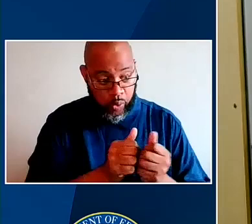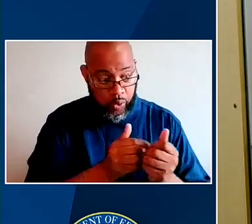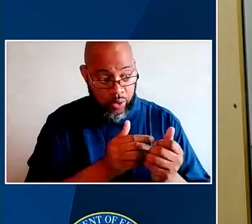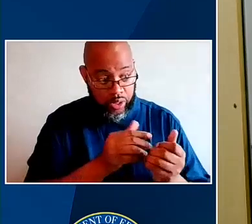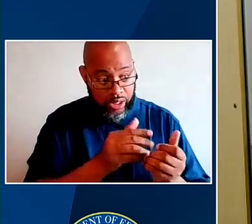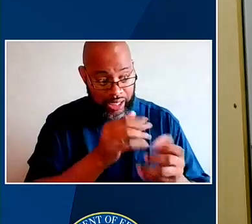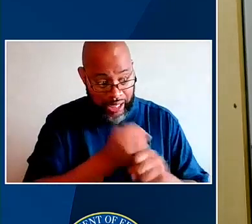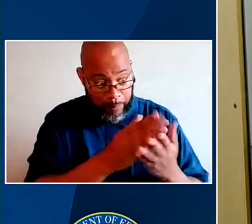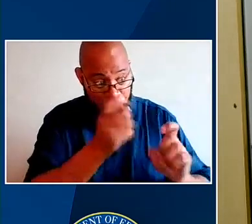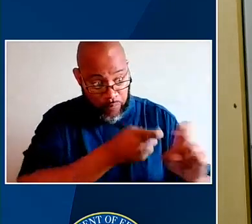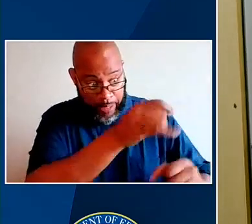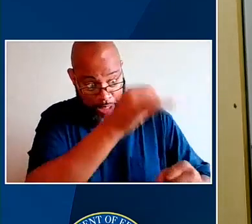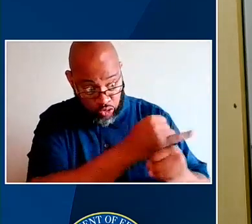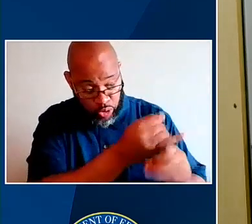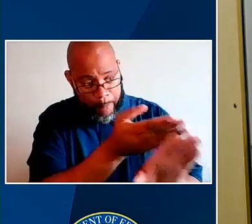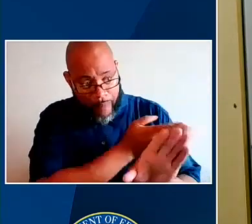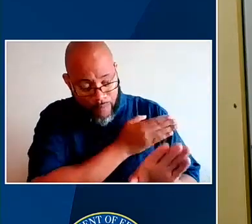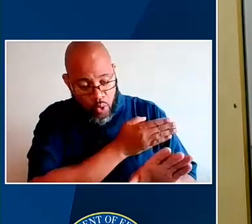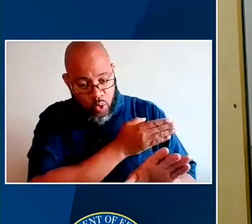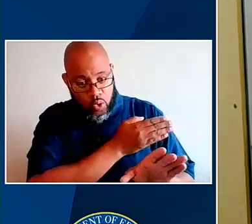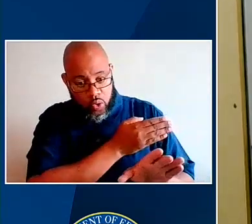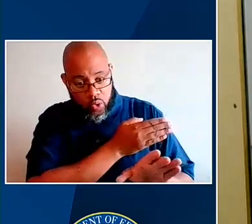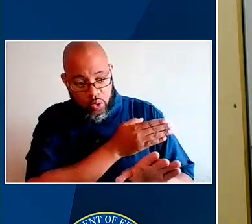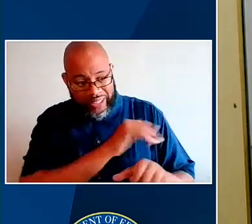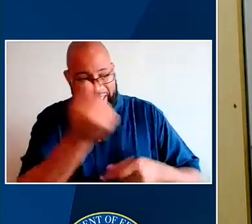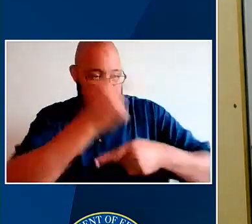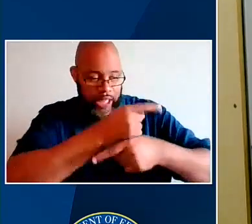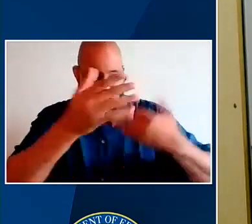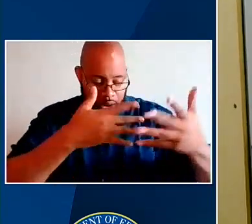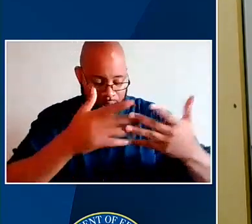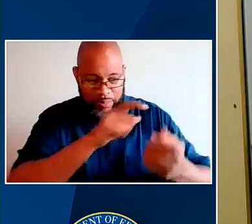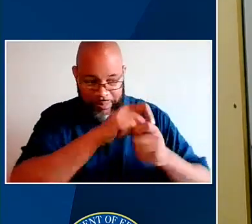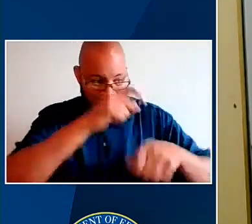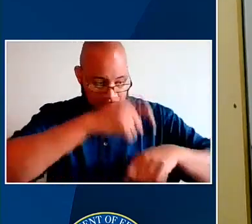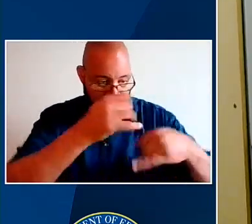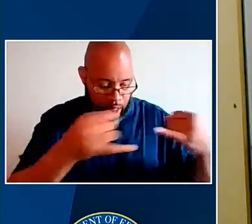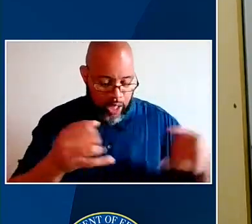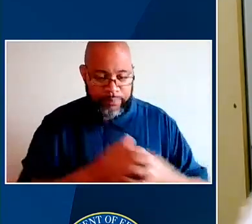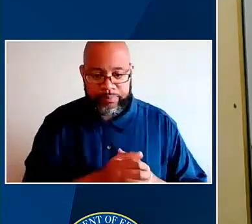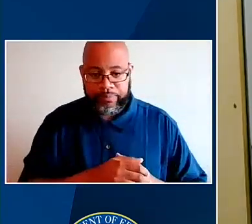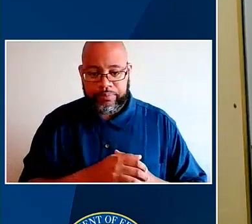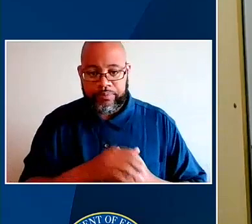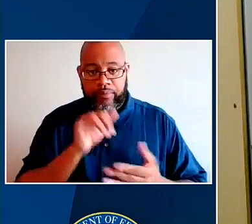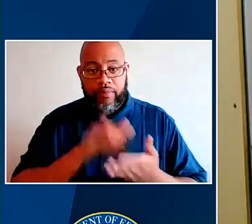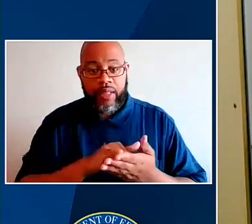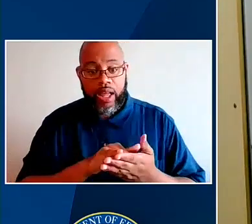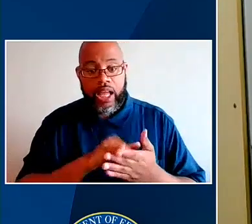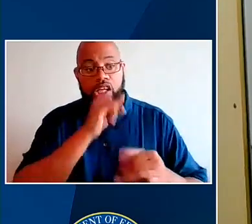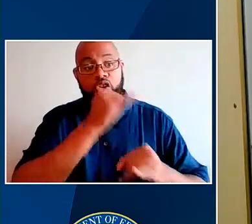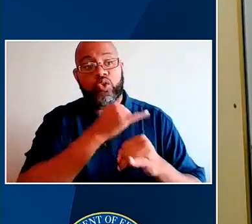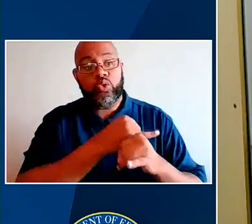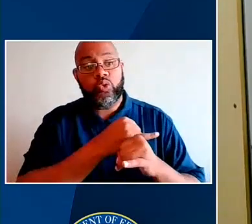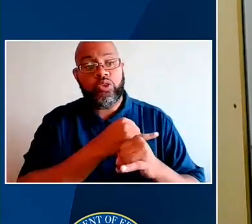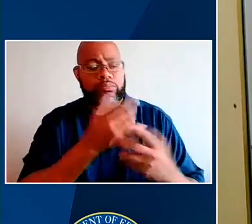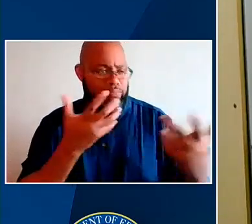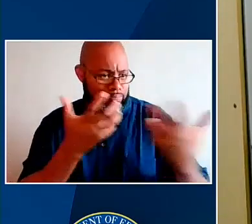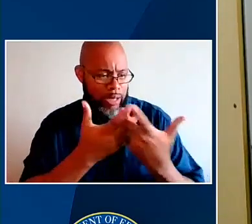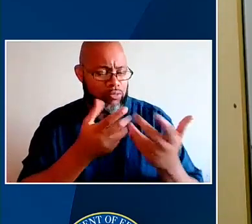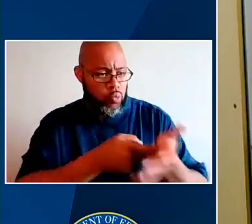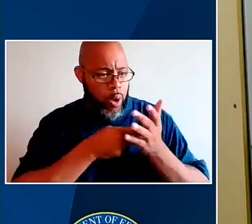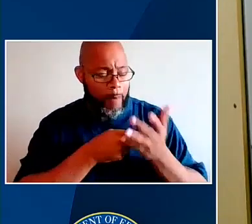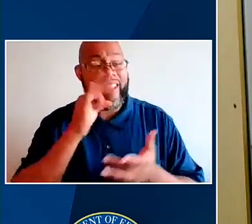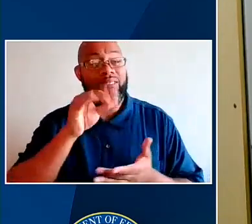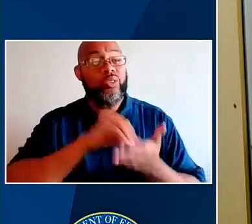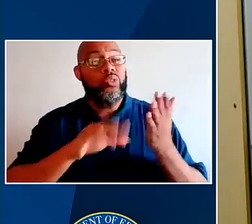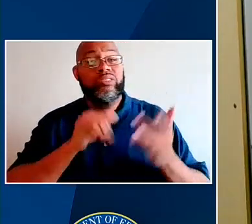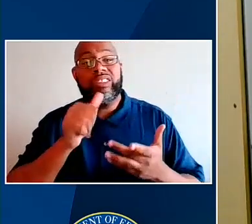institution prior to the 10th day or whatever, a specific timeline, that then the institution has met this requirement, even if the student